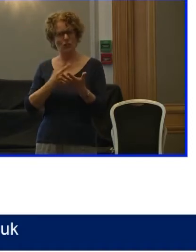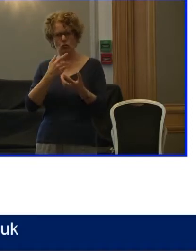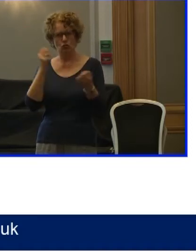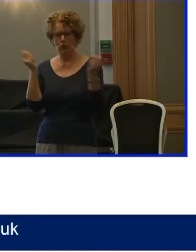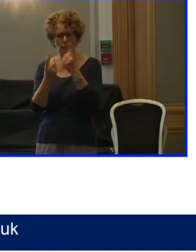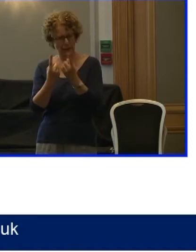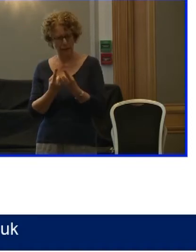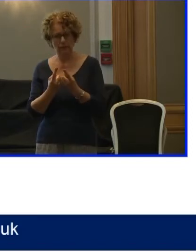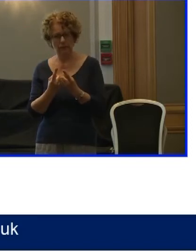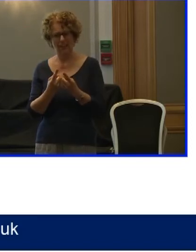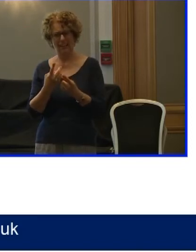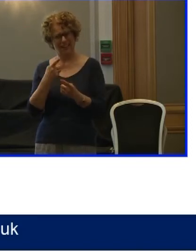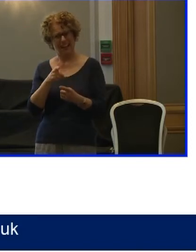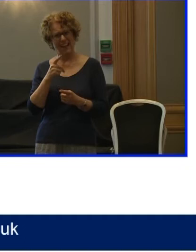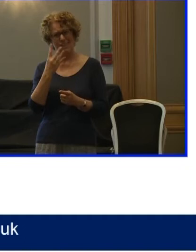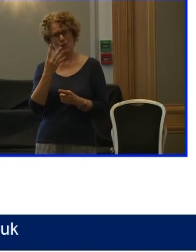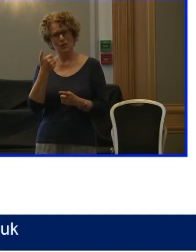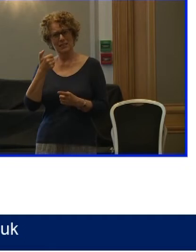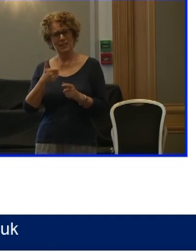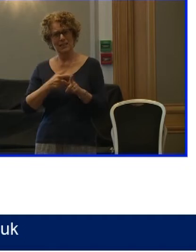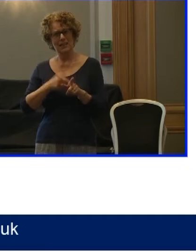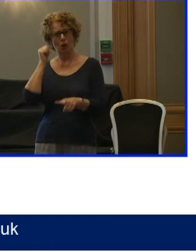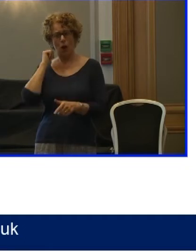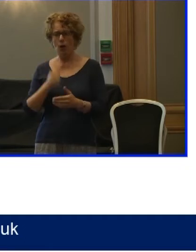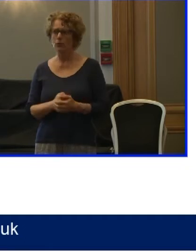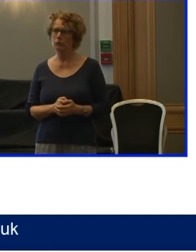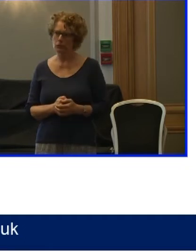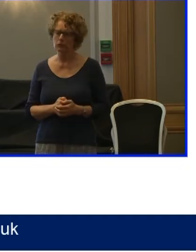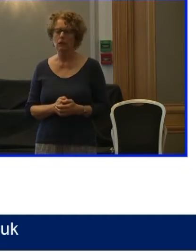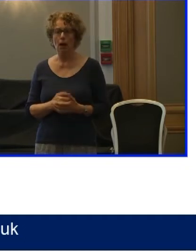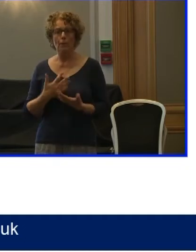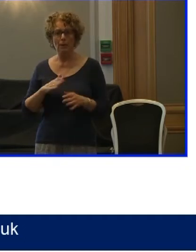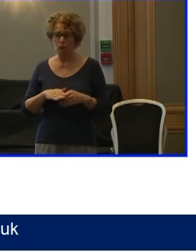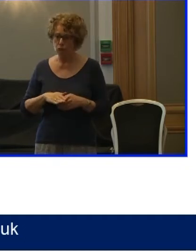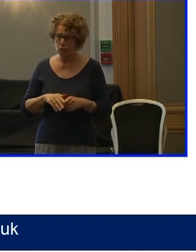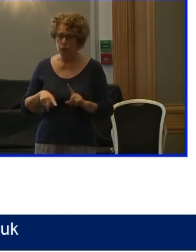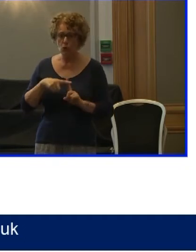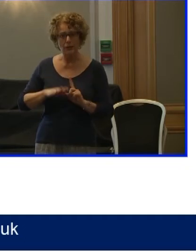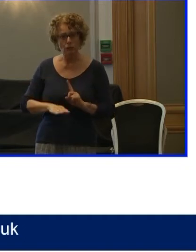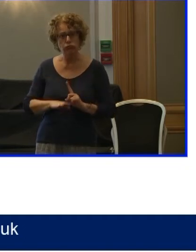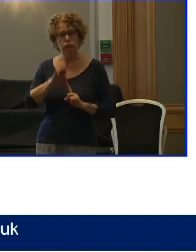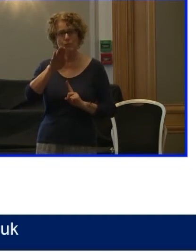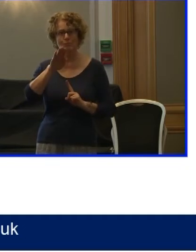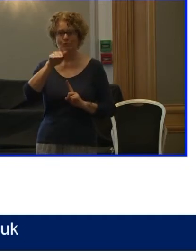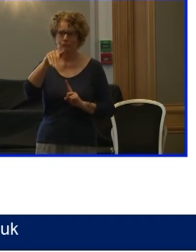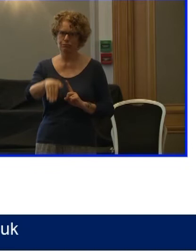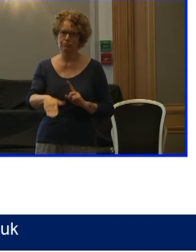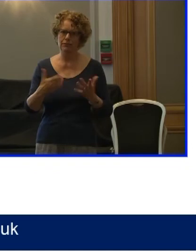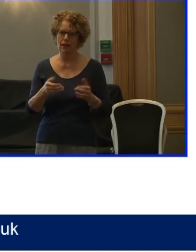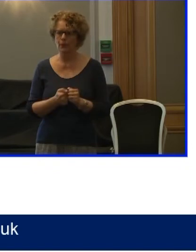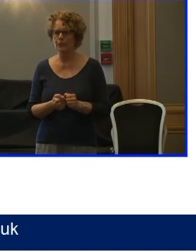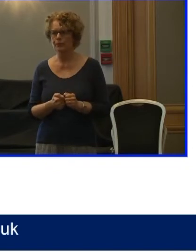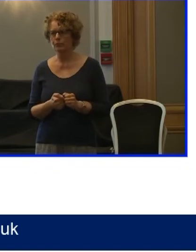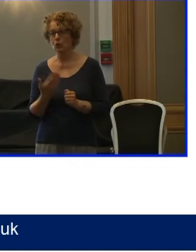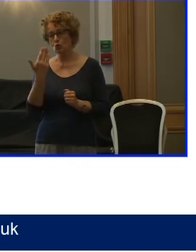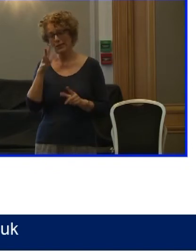So we saw a positive increase. We knew that that was improving, and that stopped. People diagnosed more